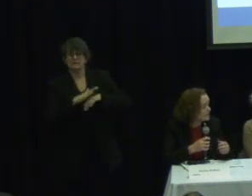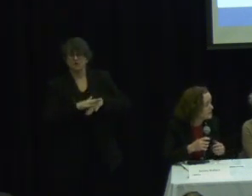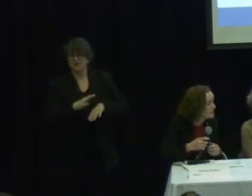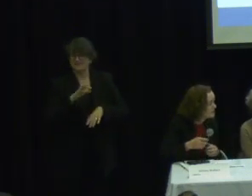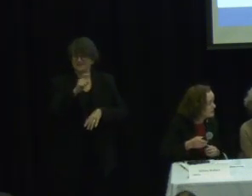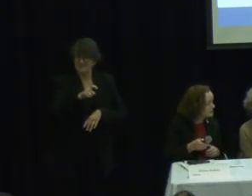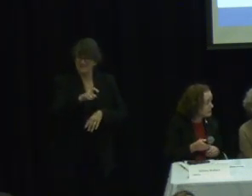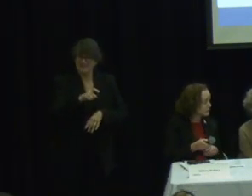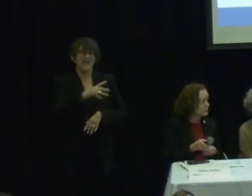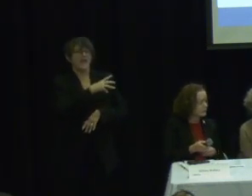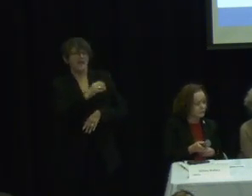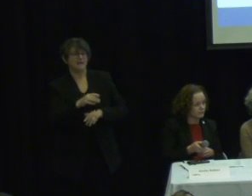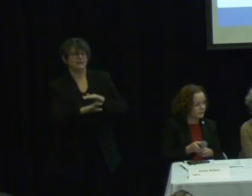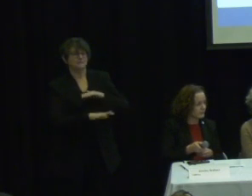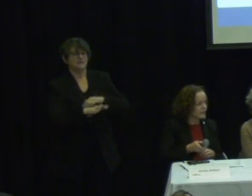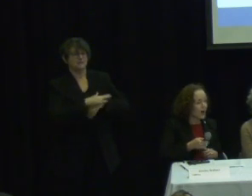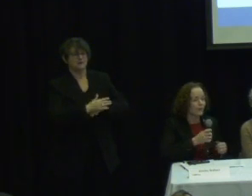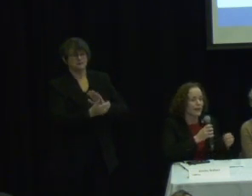talent.